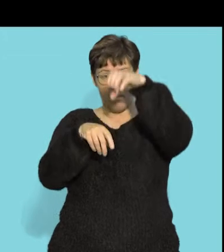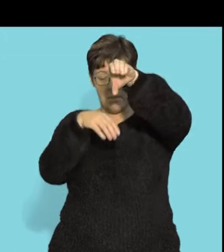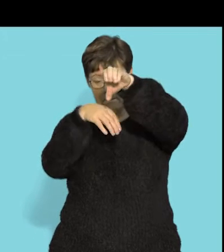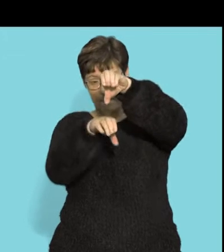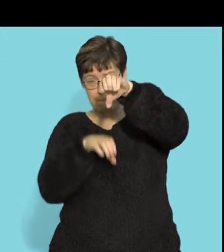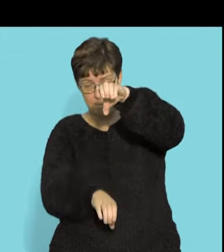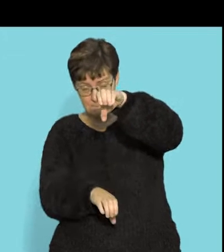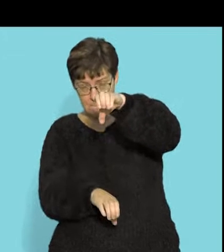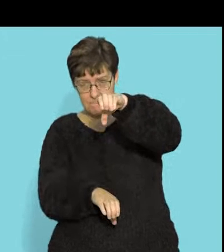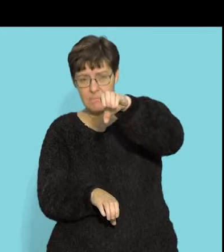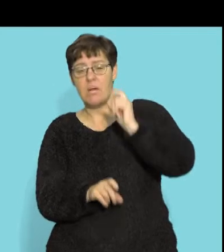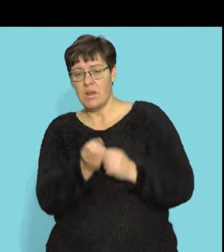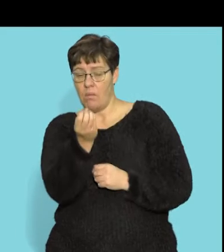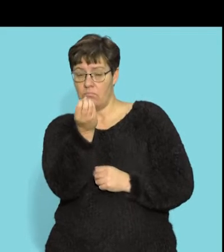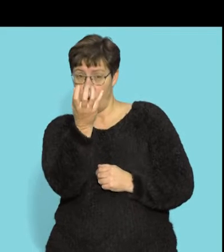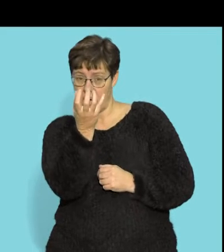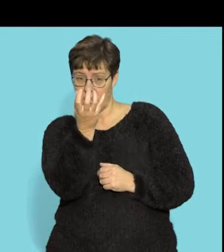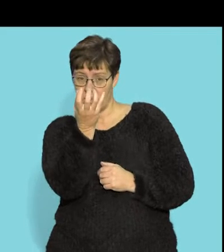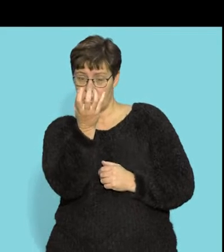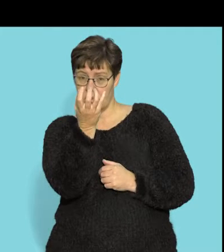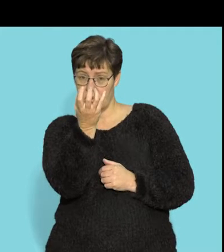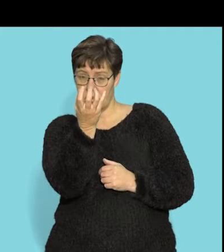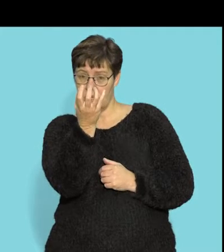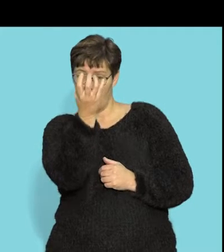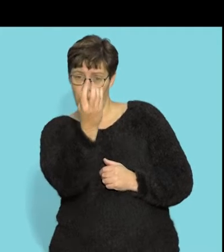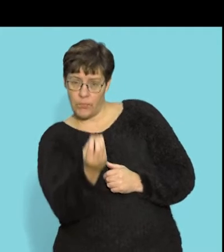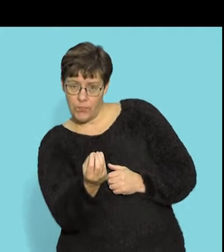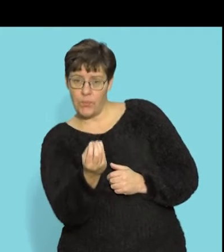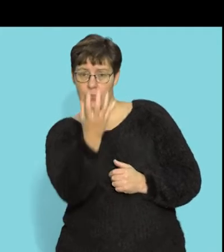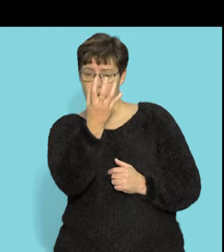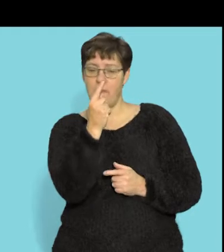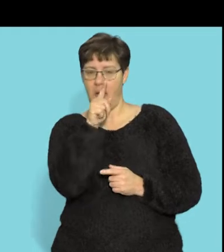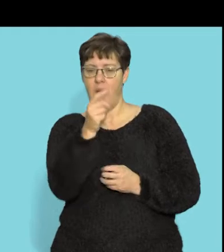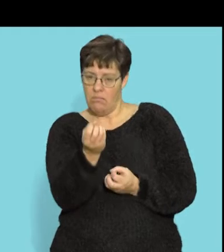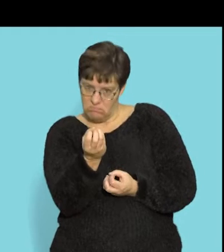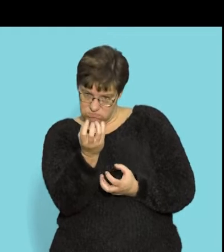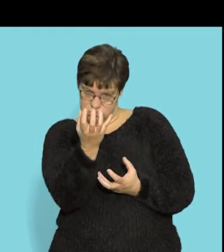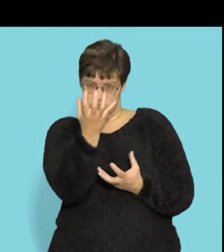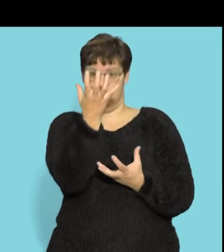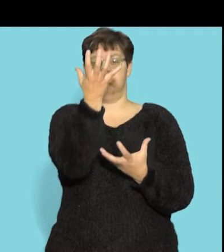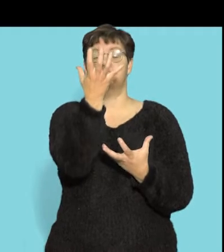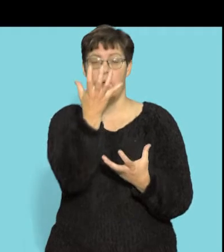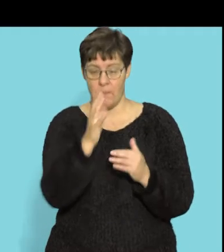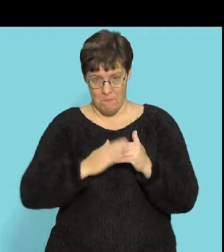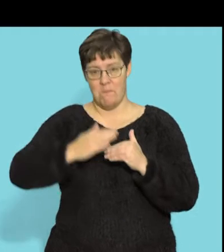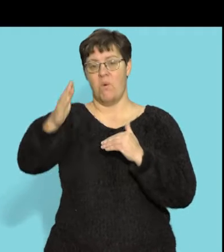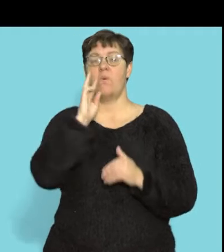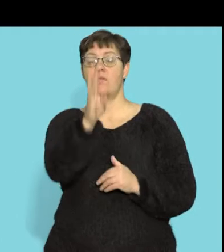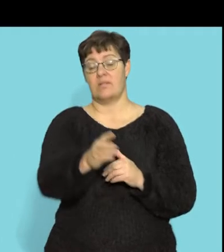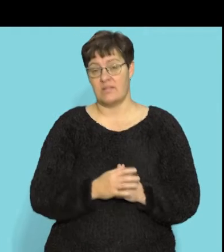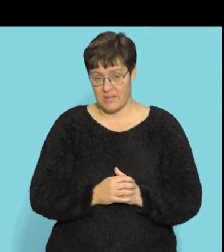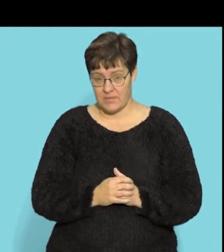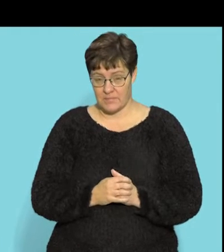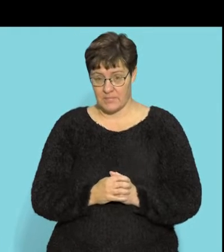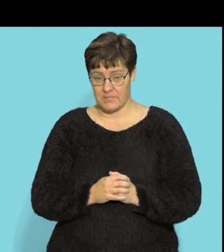bulbs are added in parallel, the brightness of the light bulbs increases, right? The